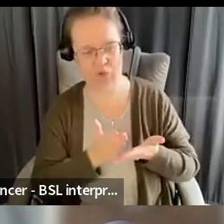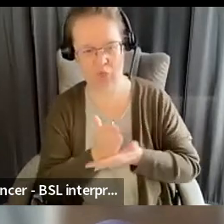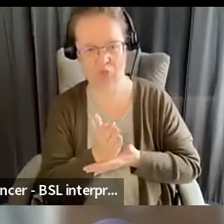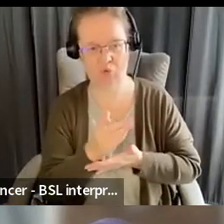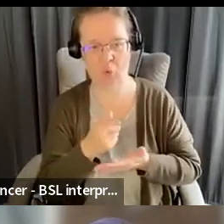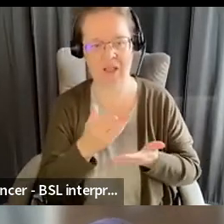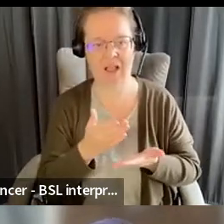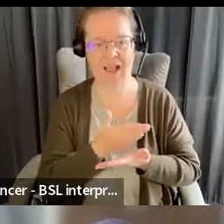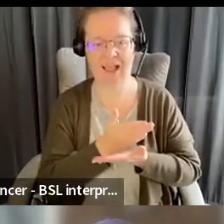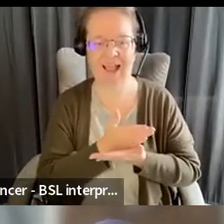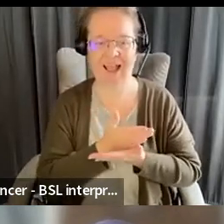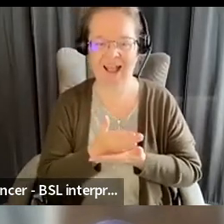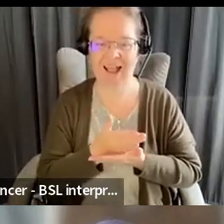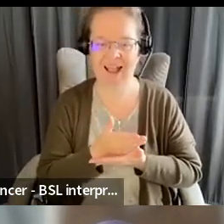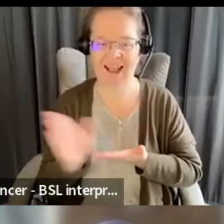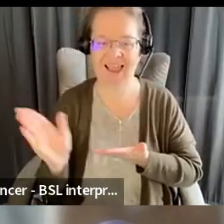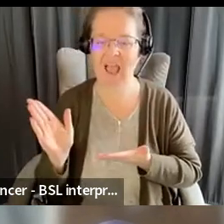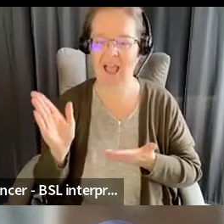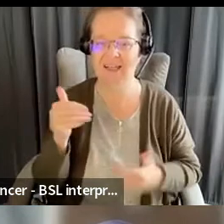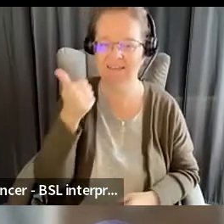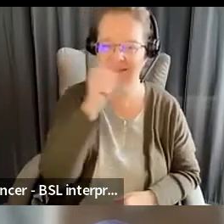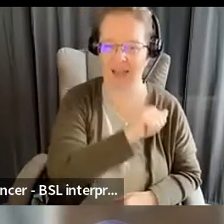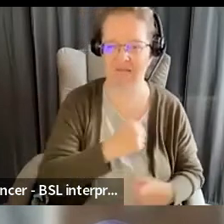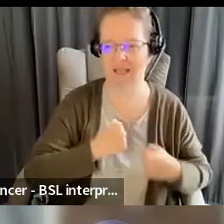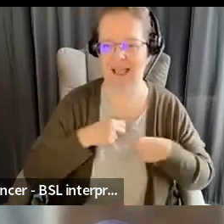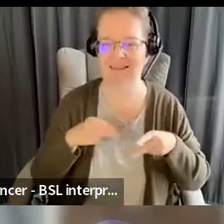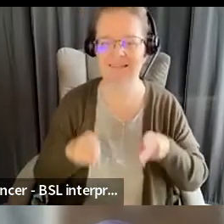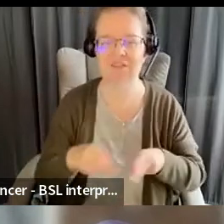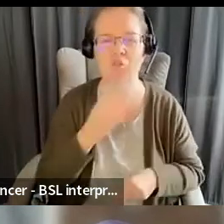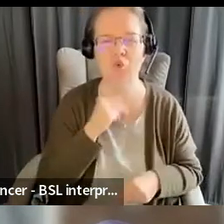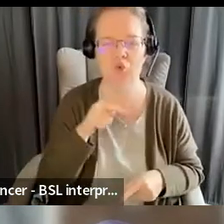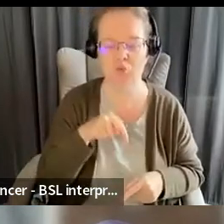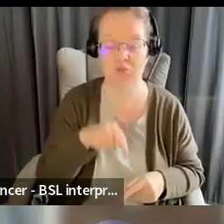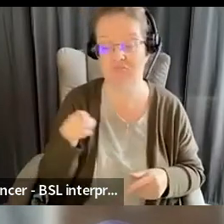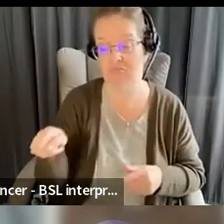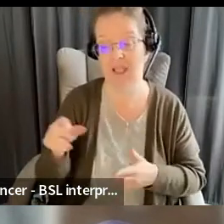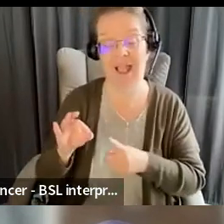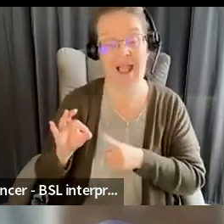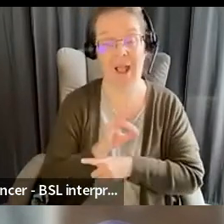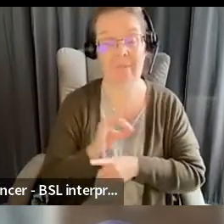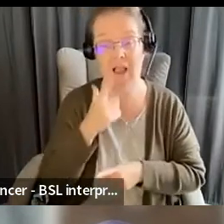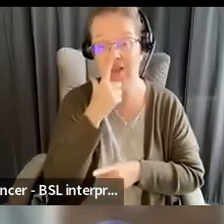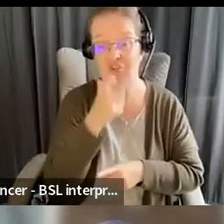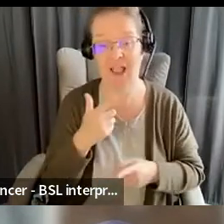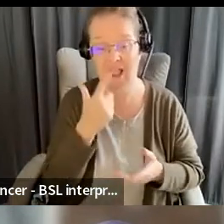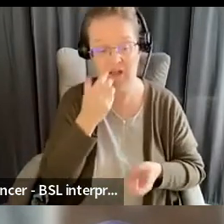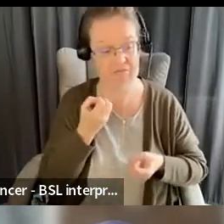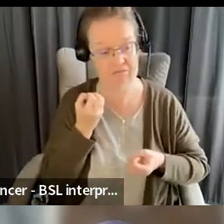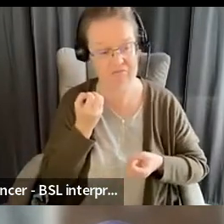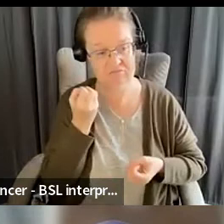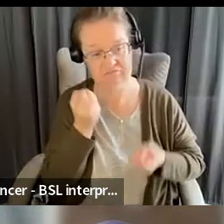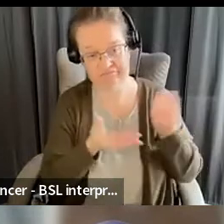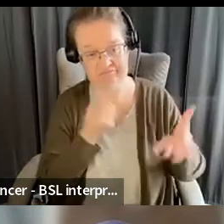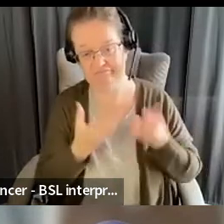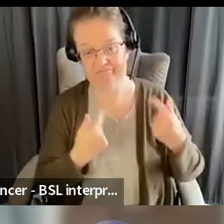Talents, which is a system that we use, and that allows applicants to be able to outline any kind of support